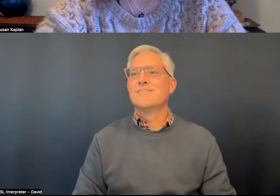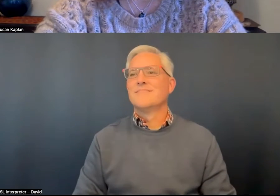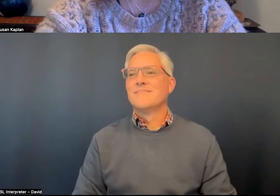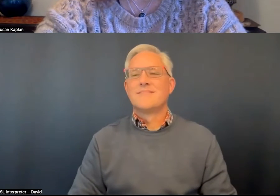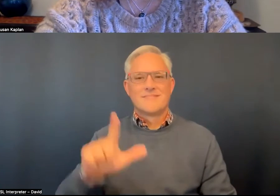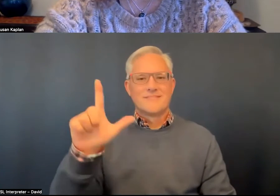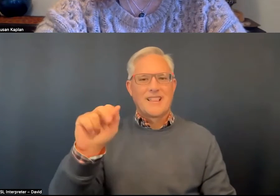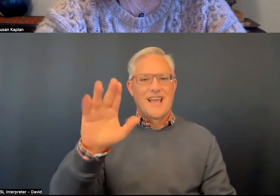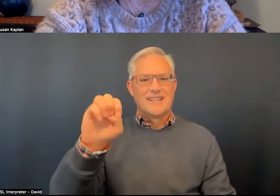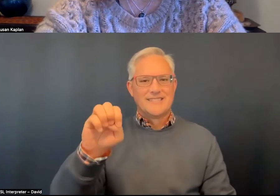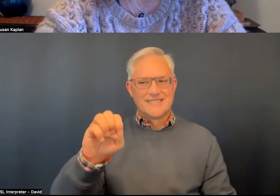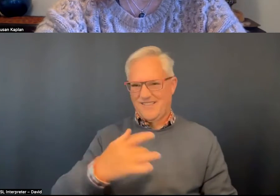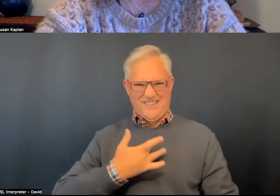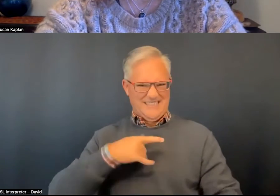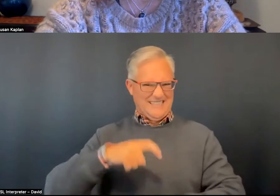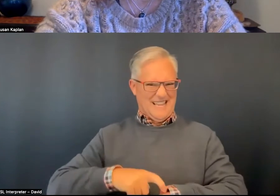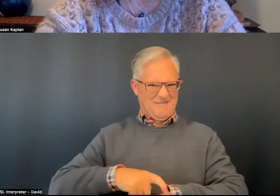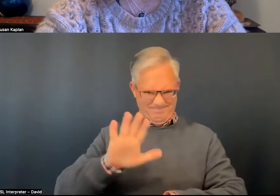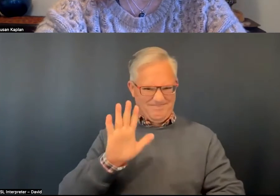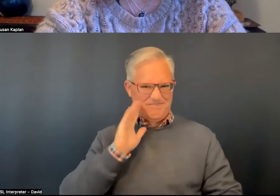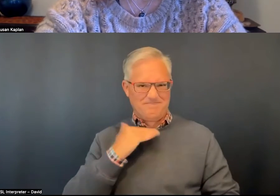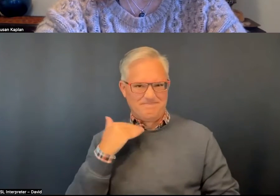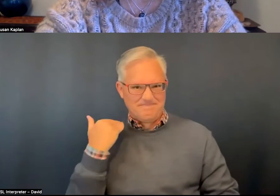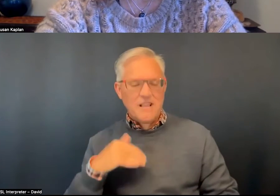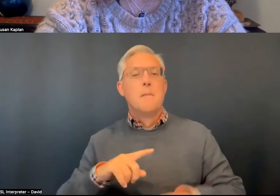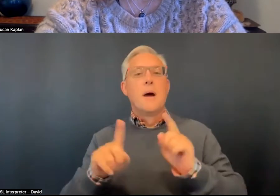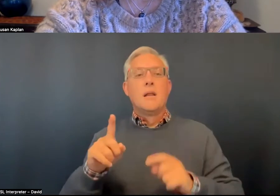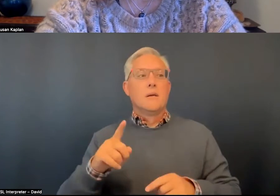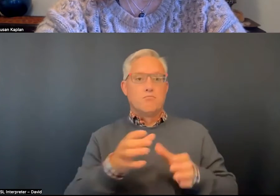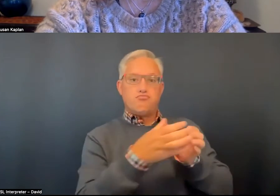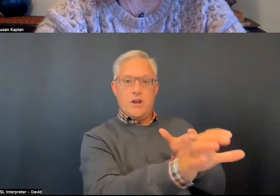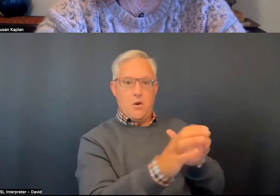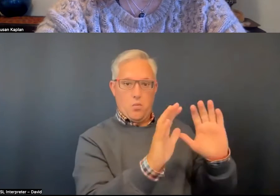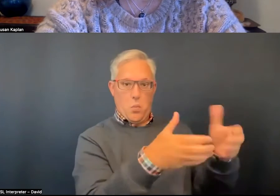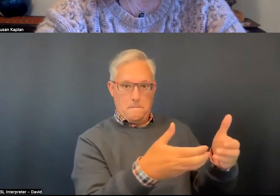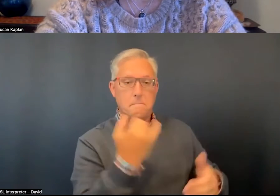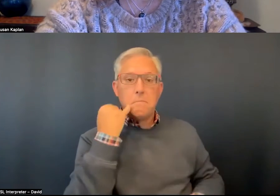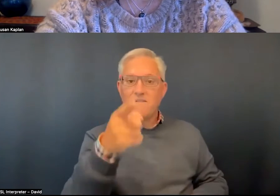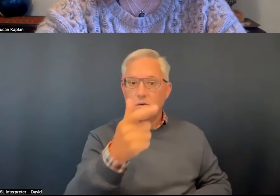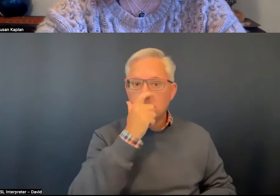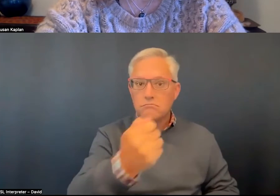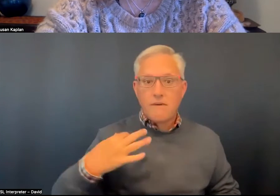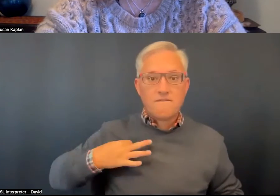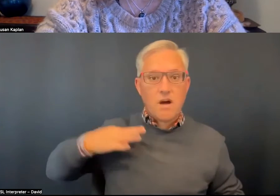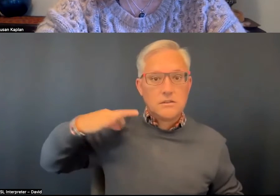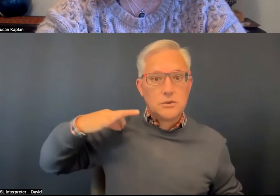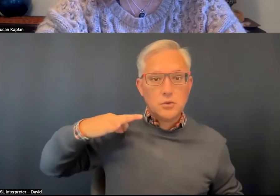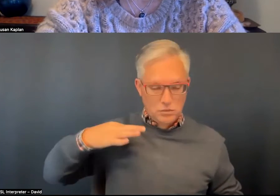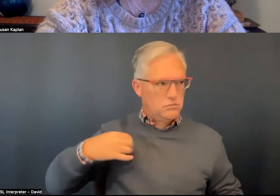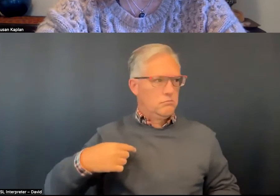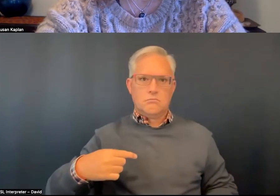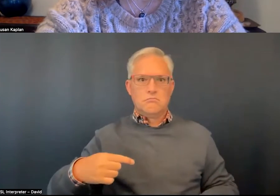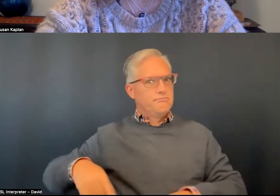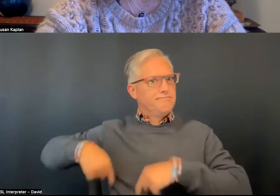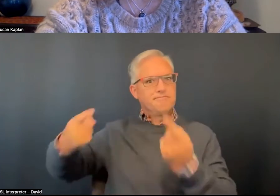but in the breakout room, we'll have a chance if you're interested in volunteering. This has been a volunteer committee-led effort.